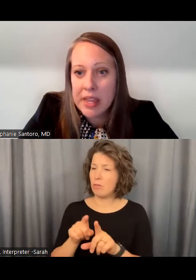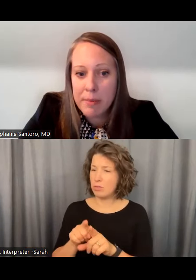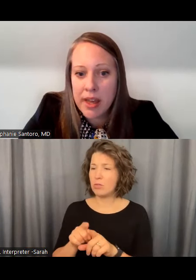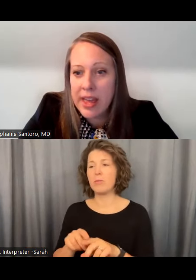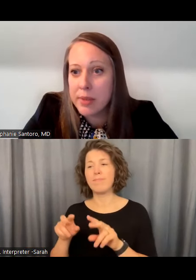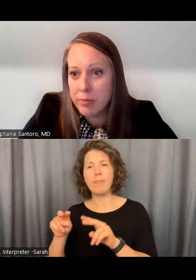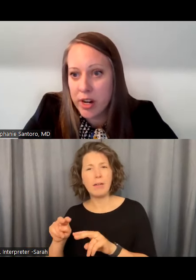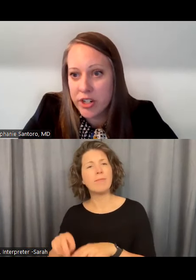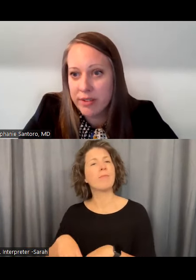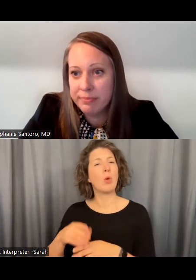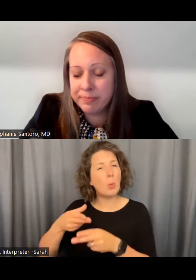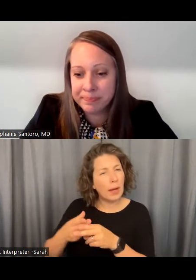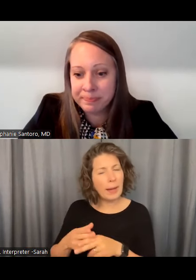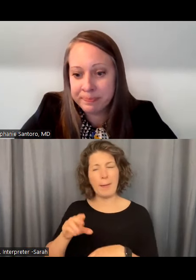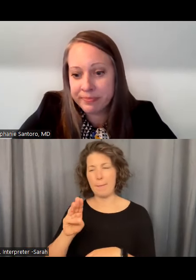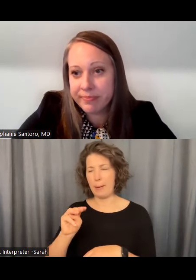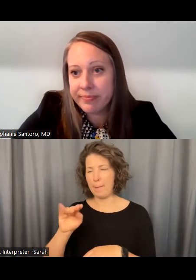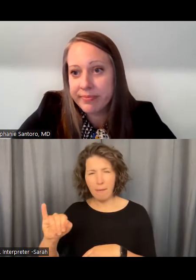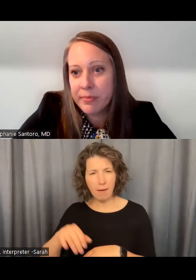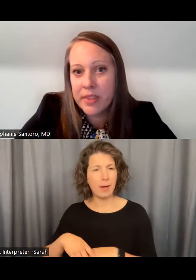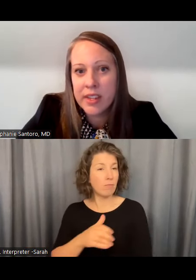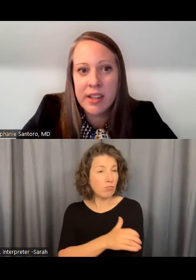weight, BMI, and blood pressure.